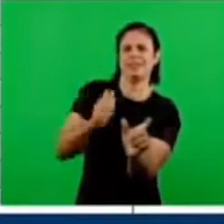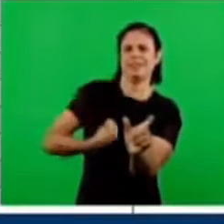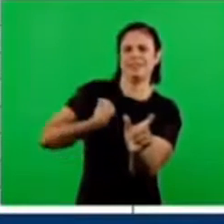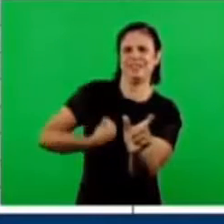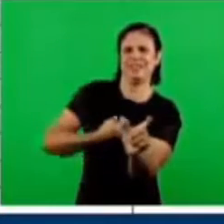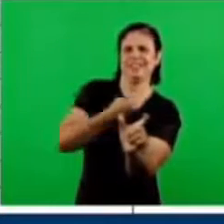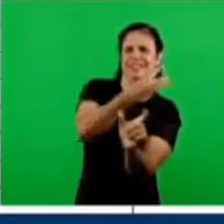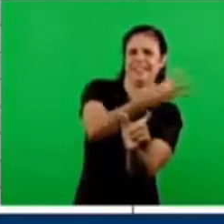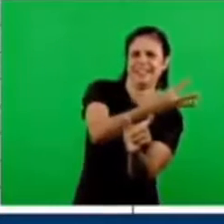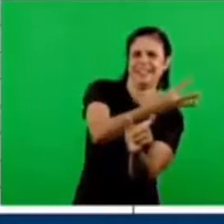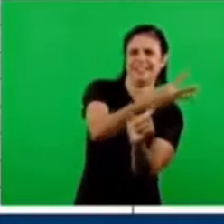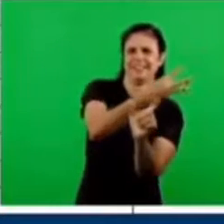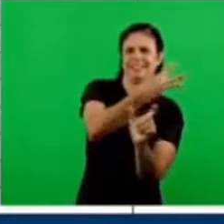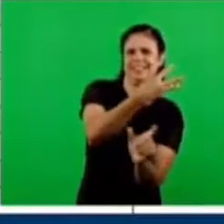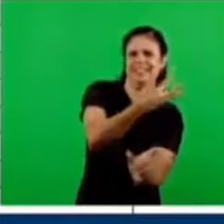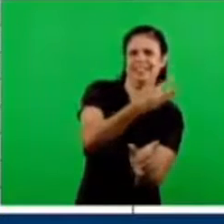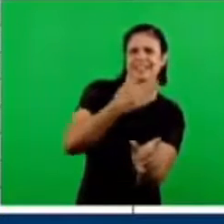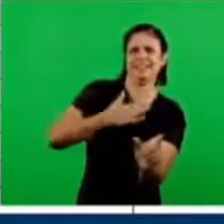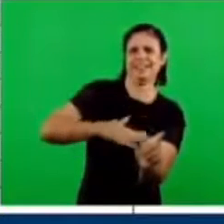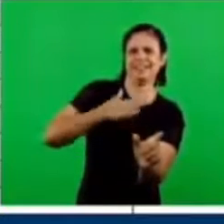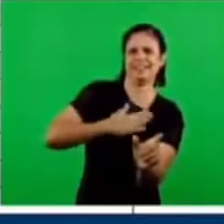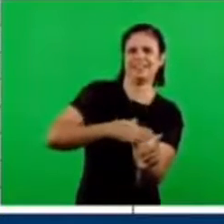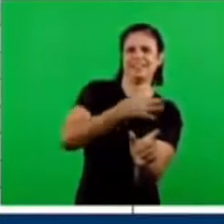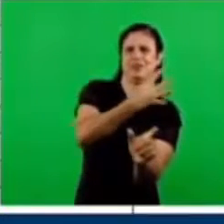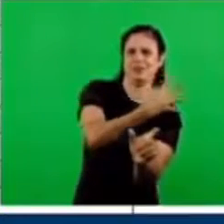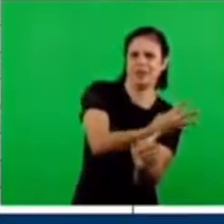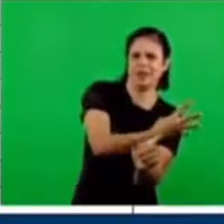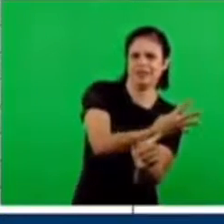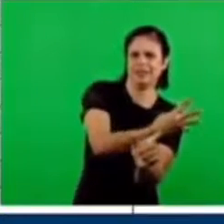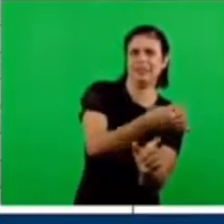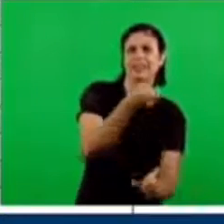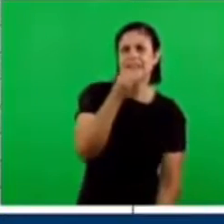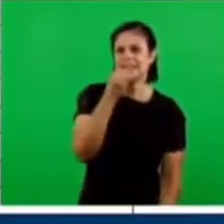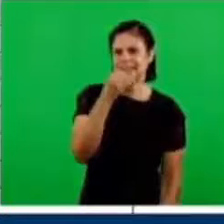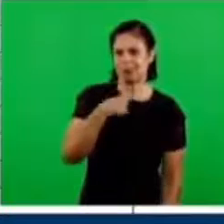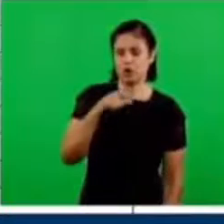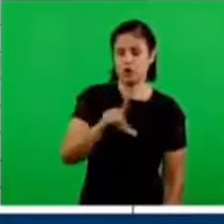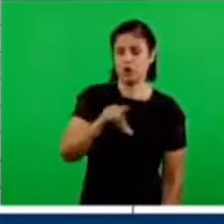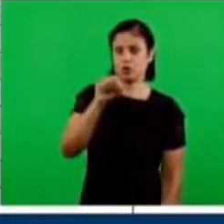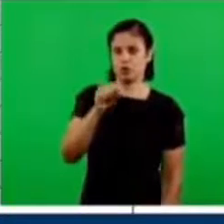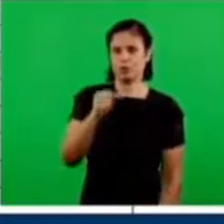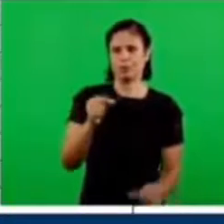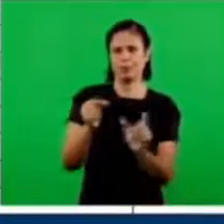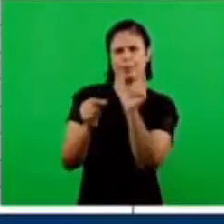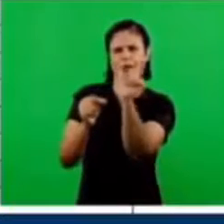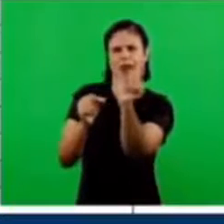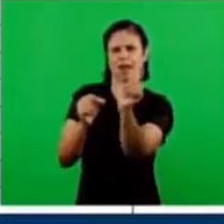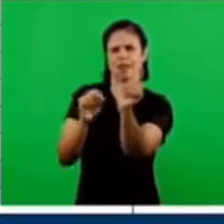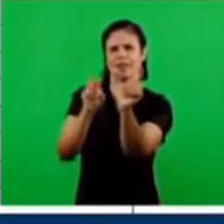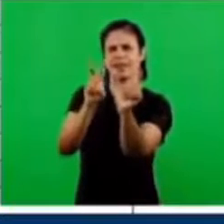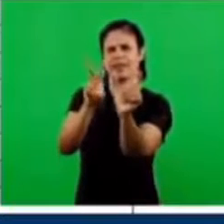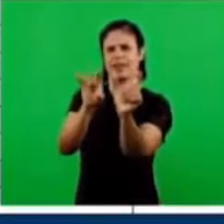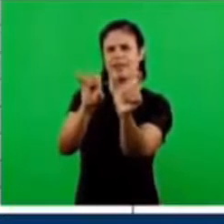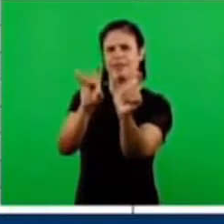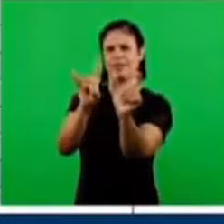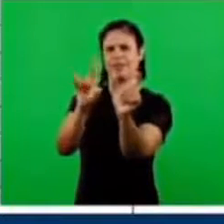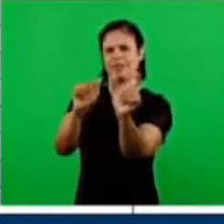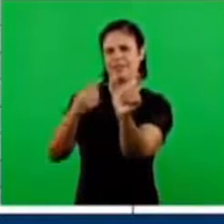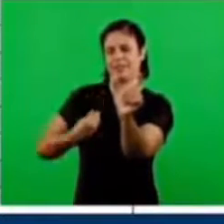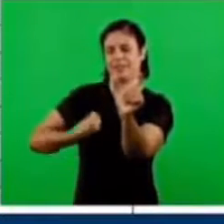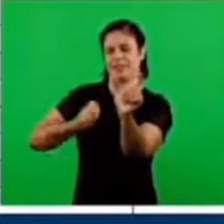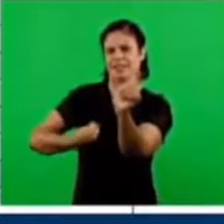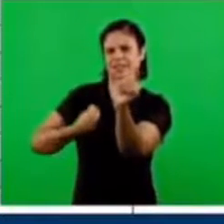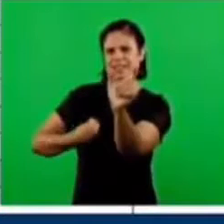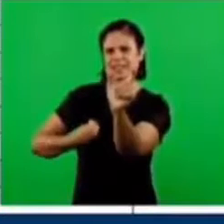four. Resurrection is five. See, my brethren, I chose, for example, the word life.